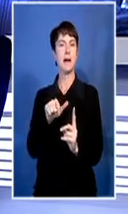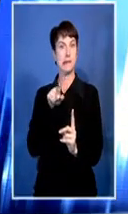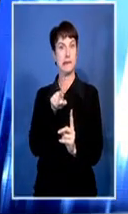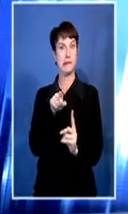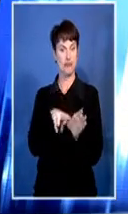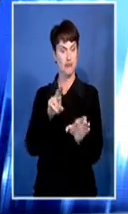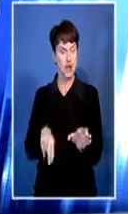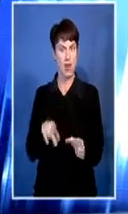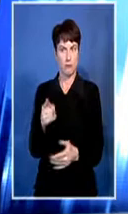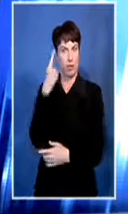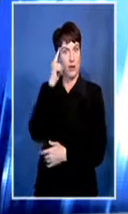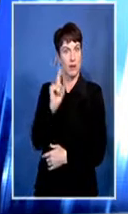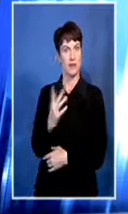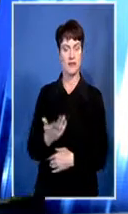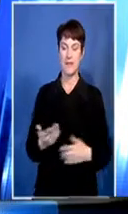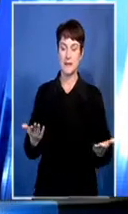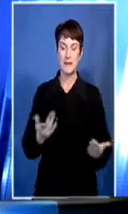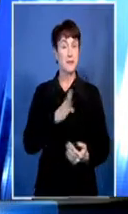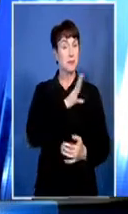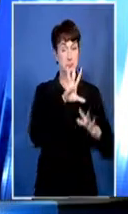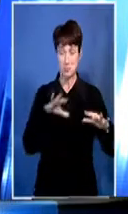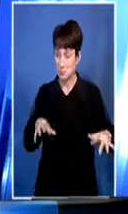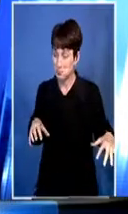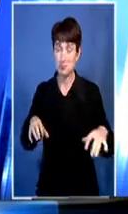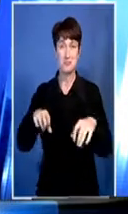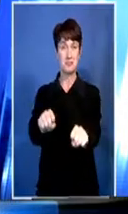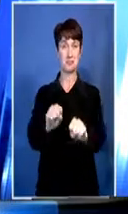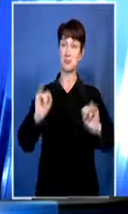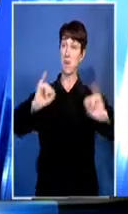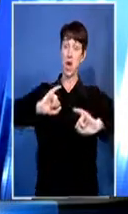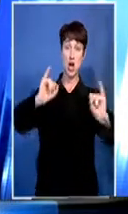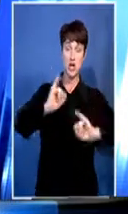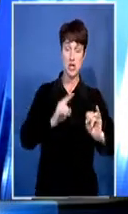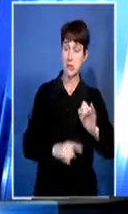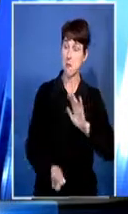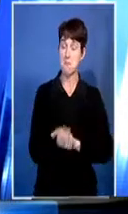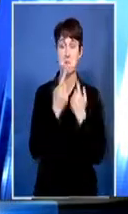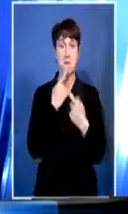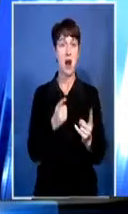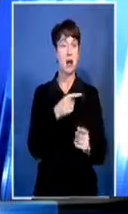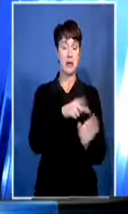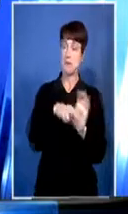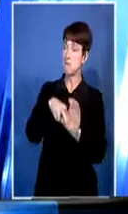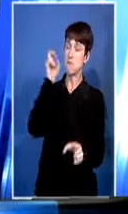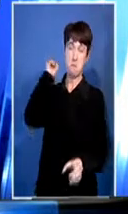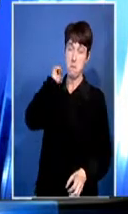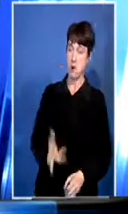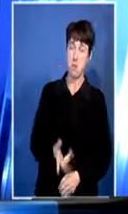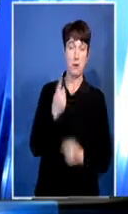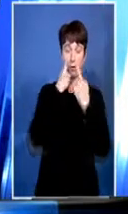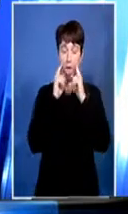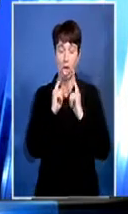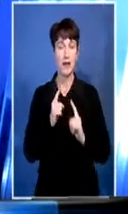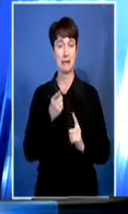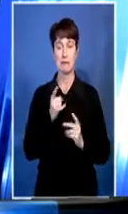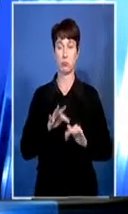this military clampdown, if you will, the state of emergency, the firing of tear gas, and indeed live ammunition as